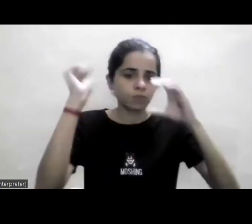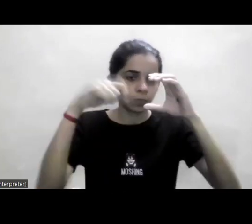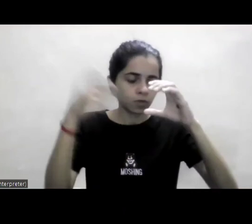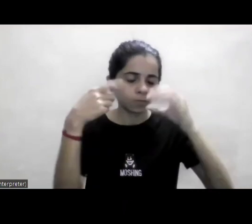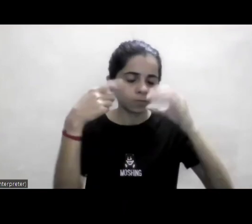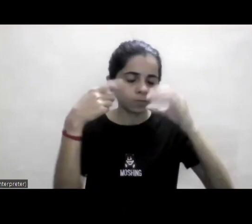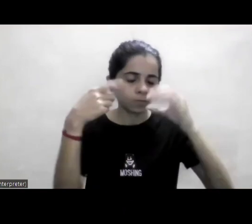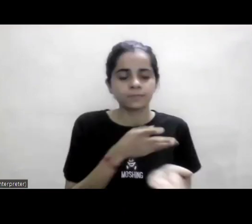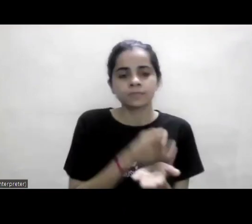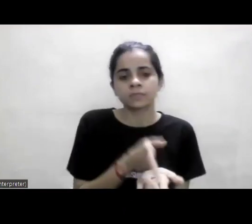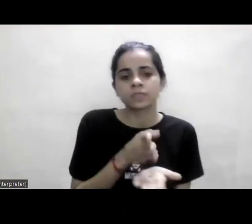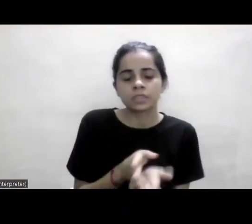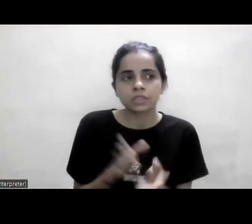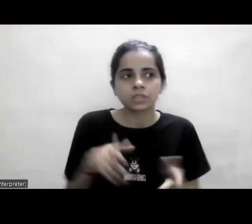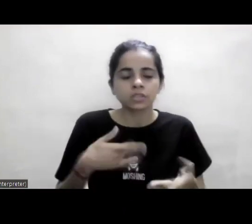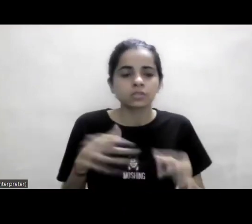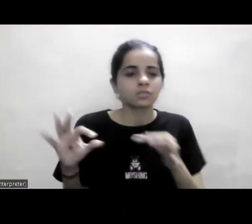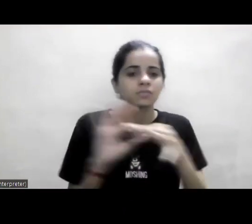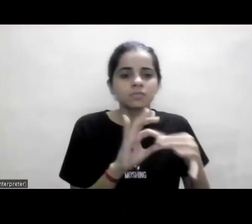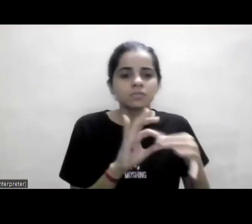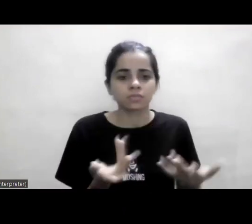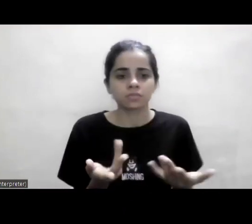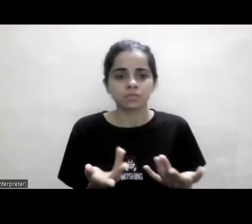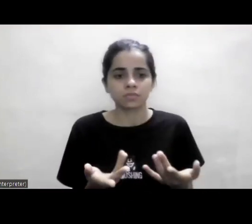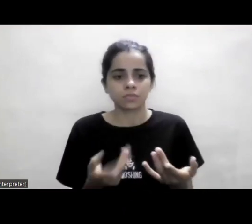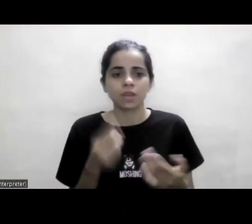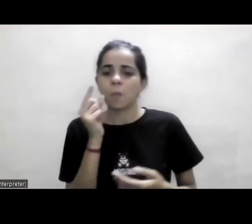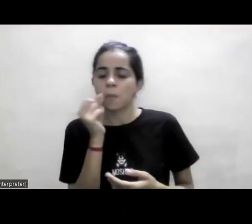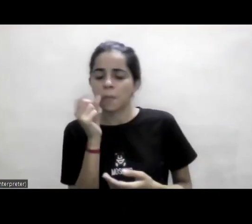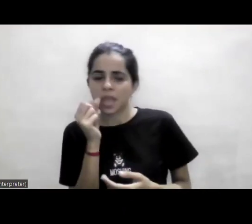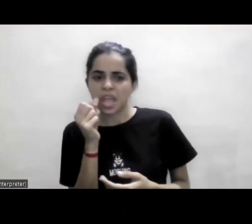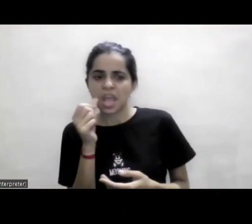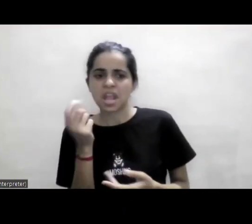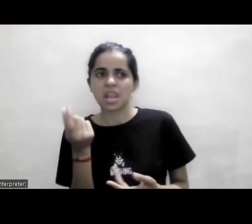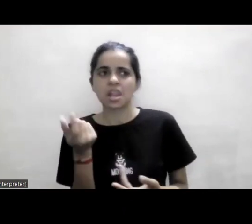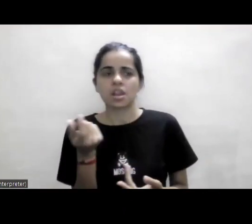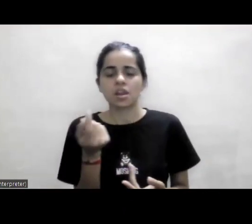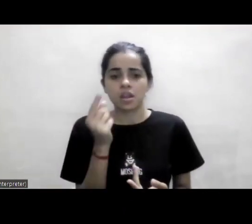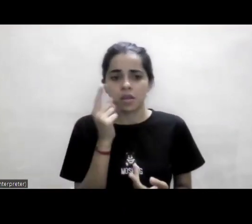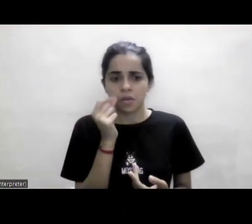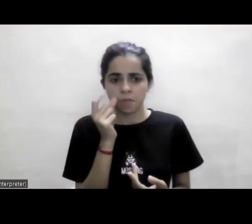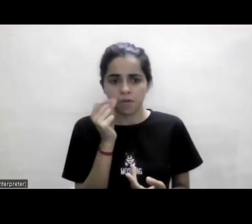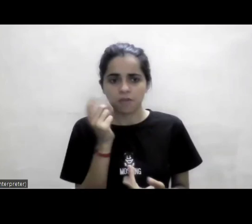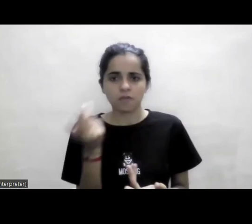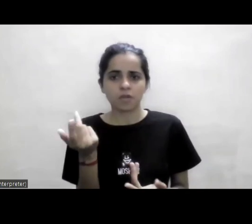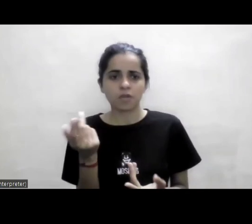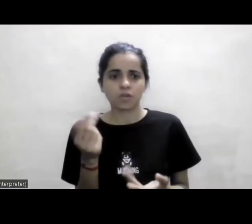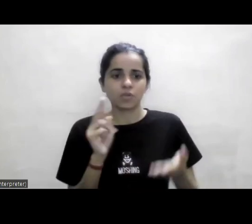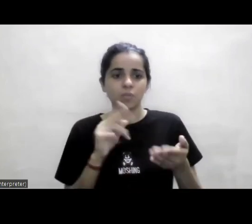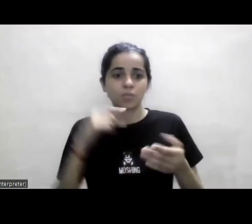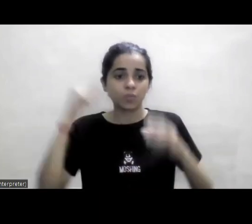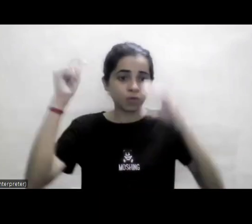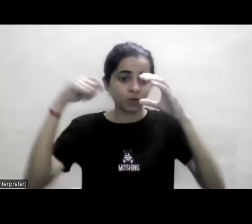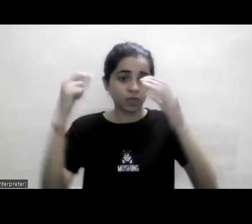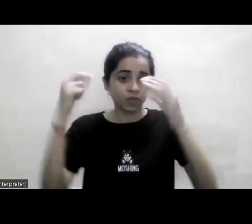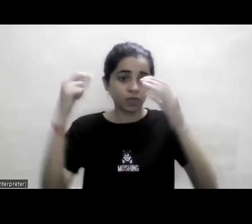movies representing similarly for male trauma. And I thought of New York, the movie